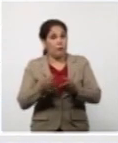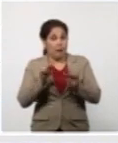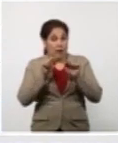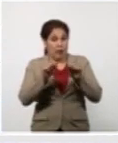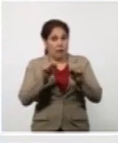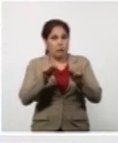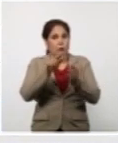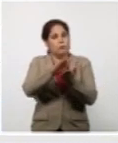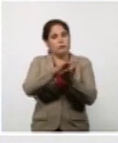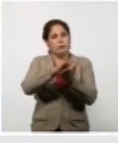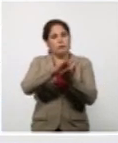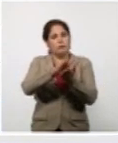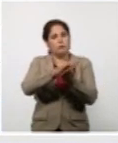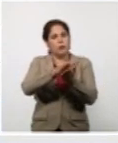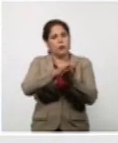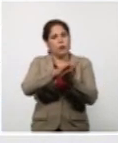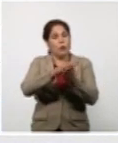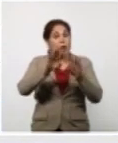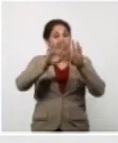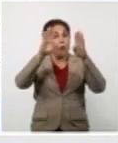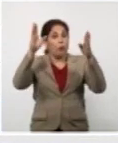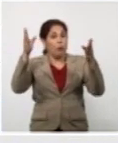126,744 new cases,